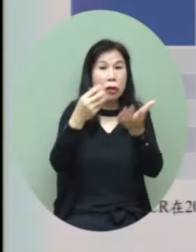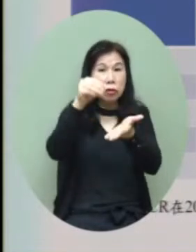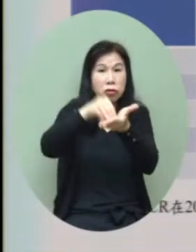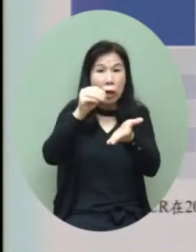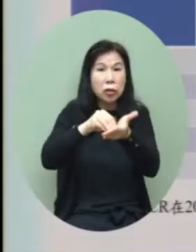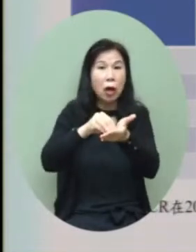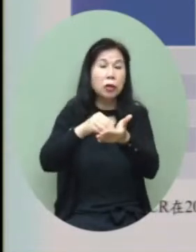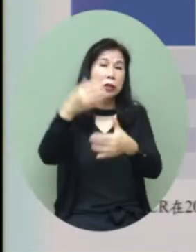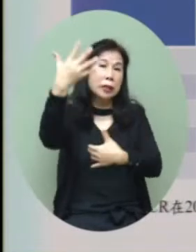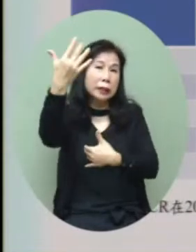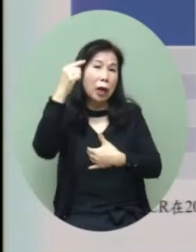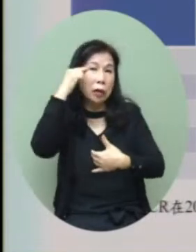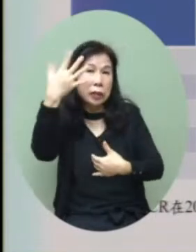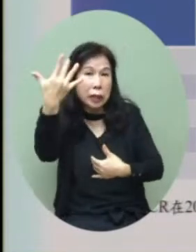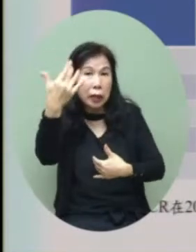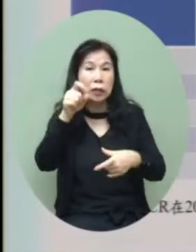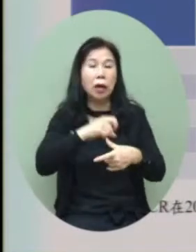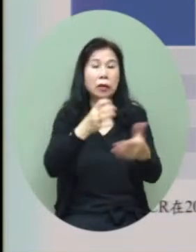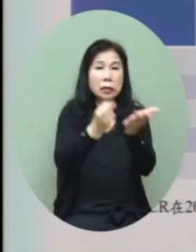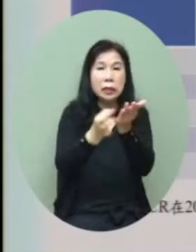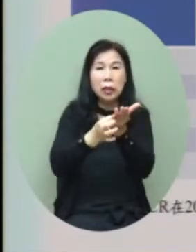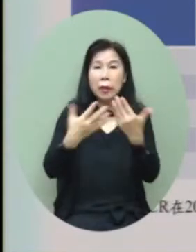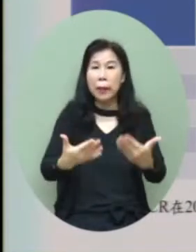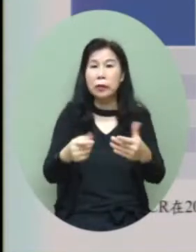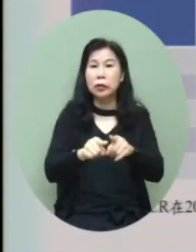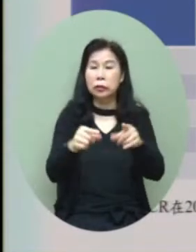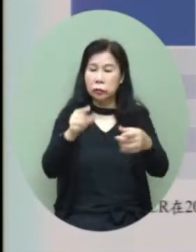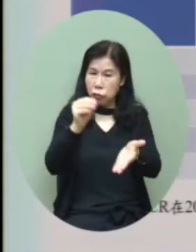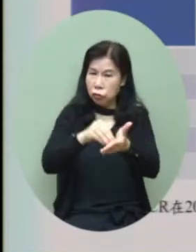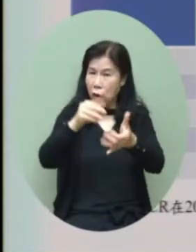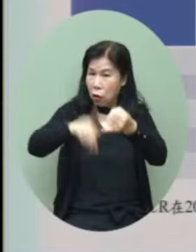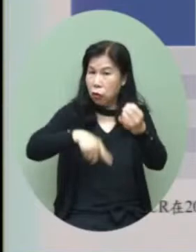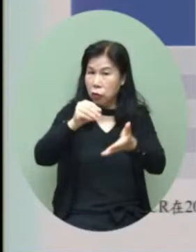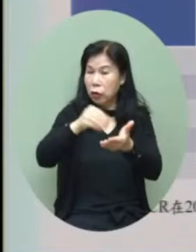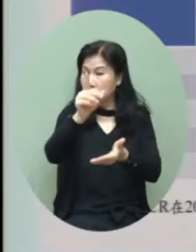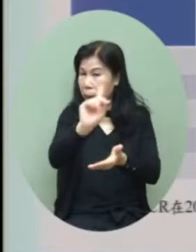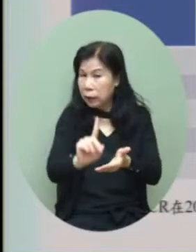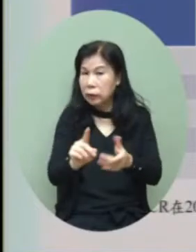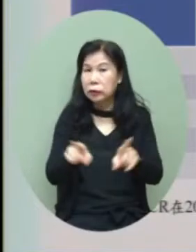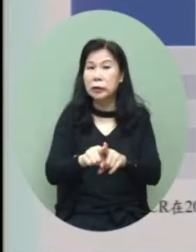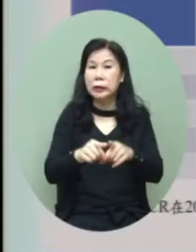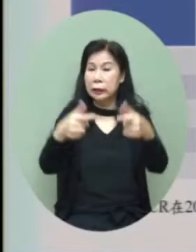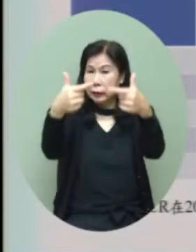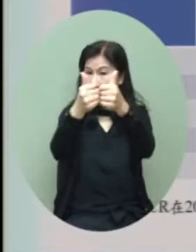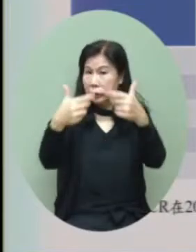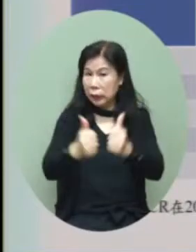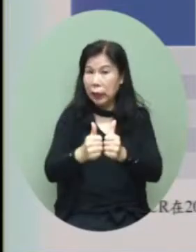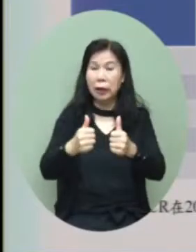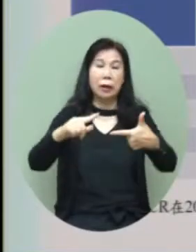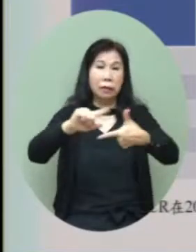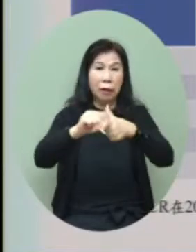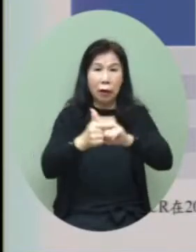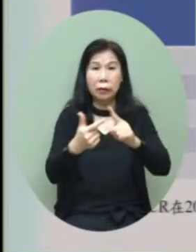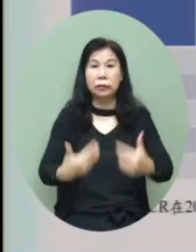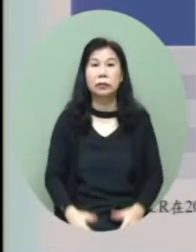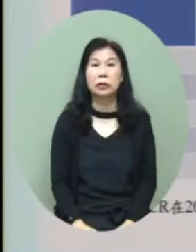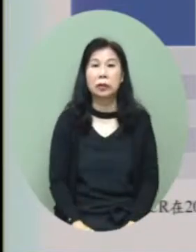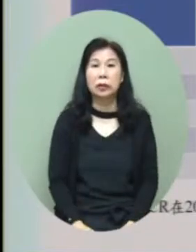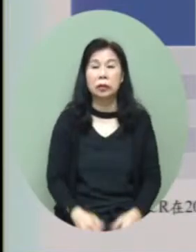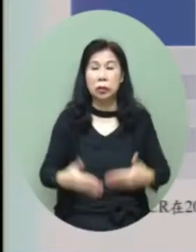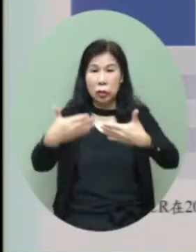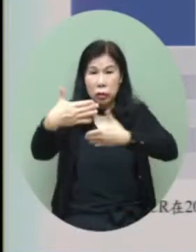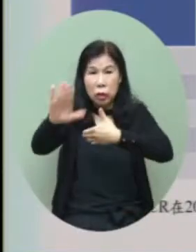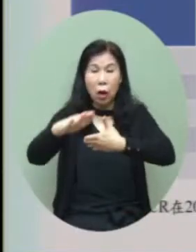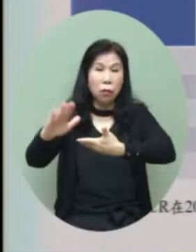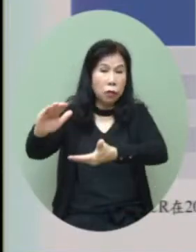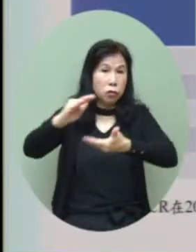imported cases. We've conducted analysis on the various aspects of imported cases, the timing of the